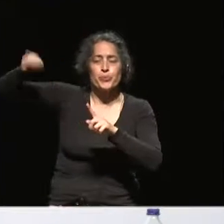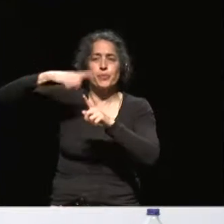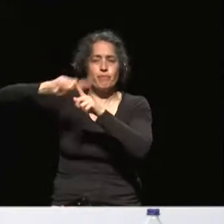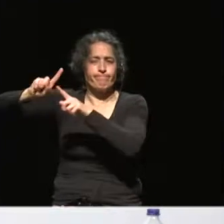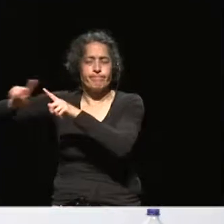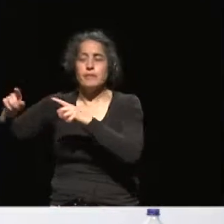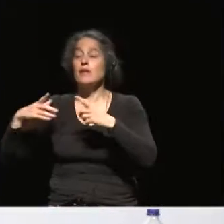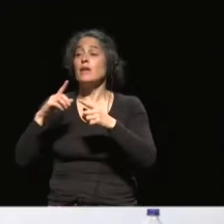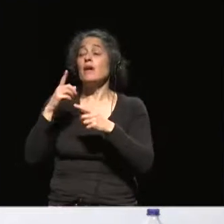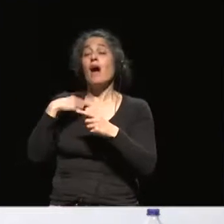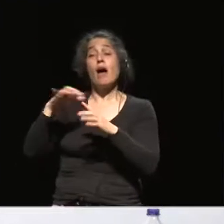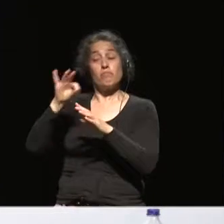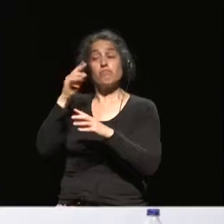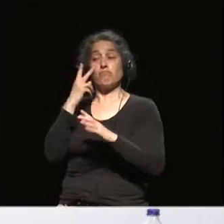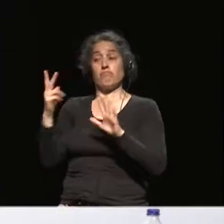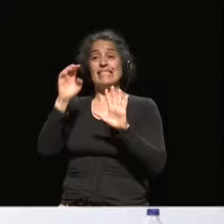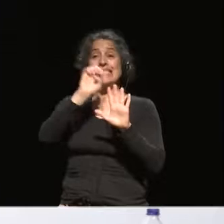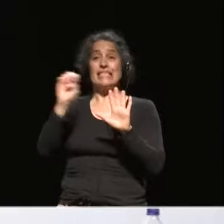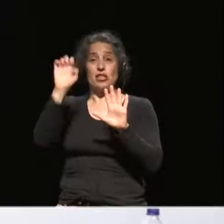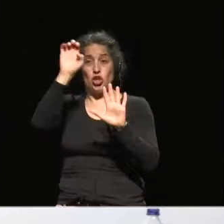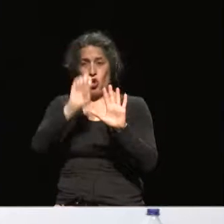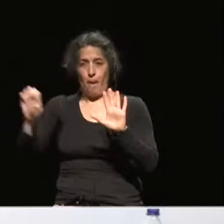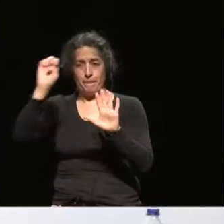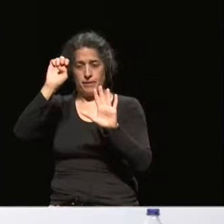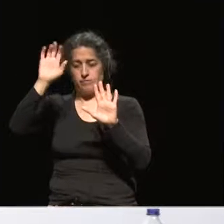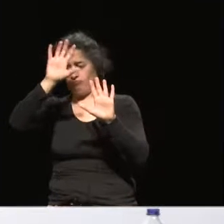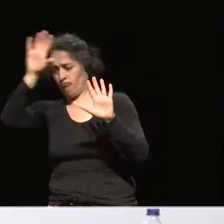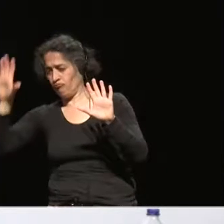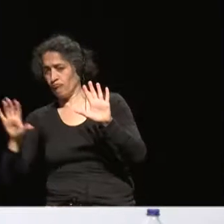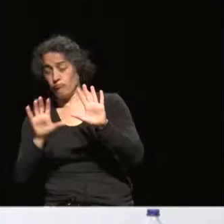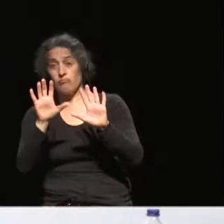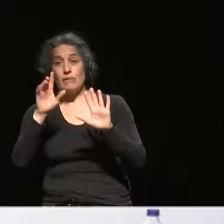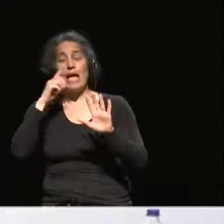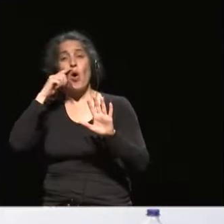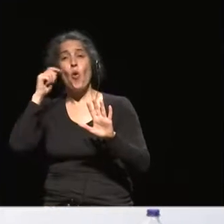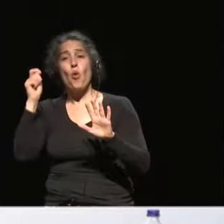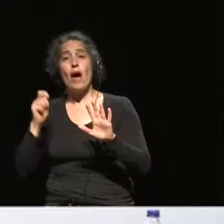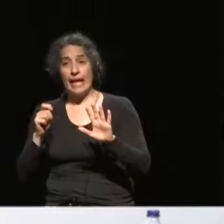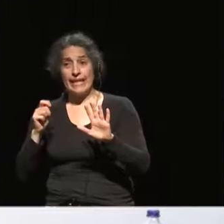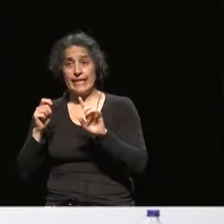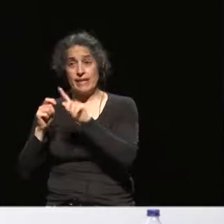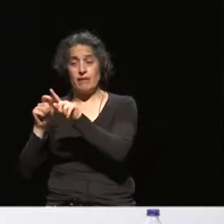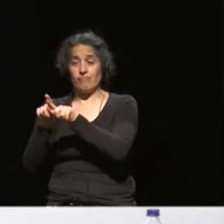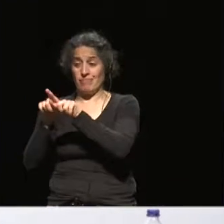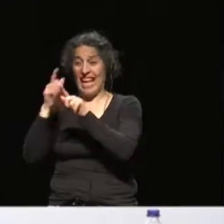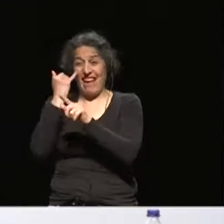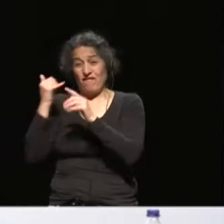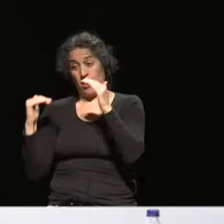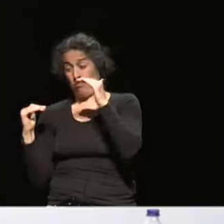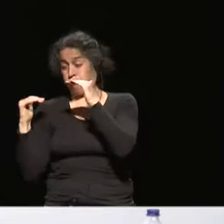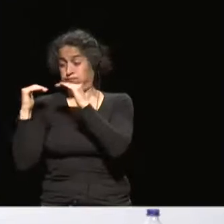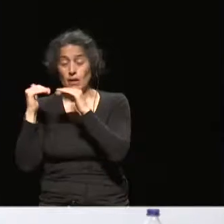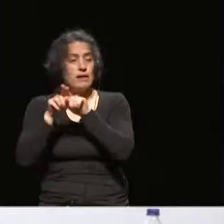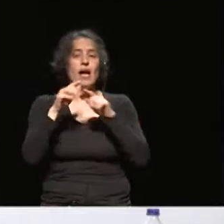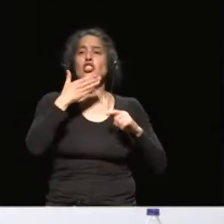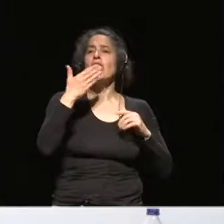figure, which is very indicative. If Ukraine would have an energy efficiency as Czech Republic, they